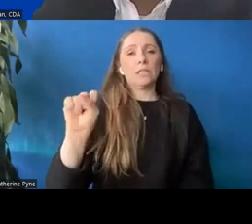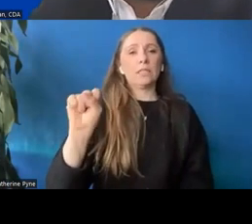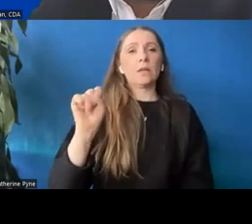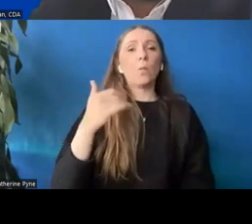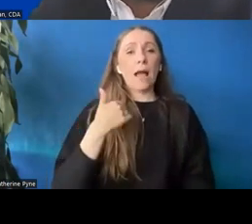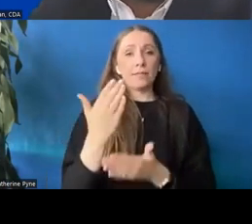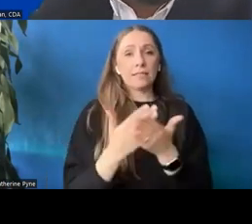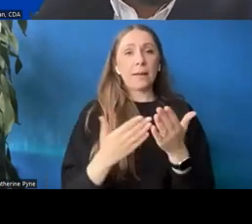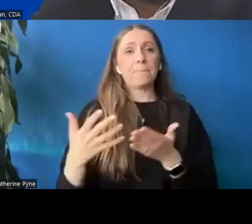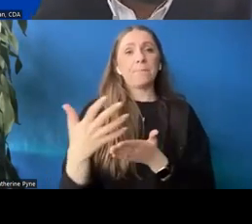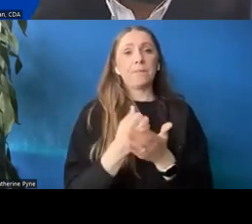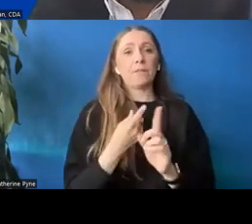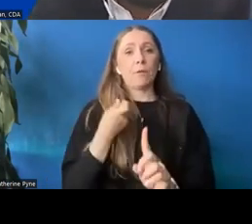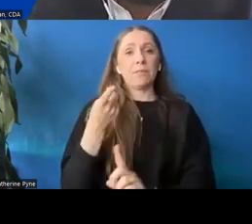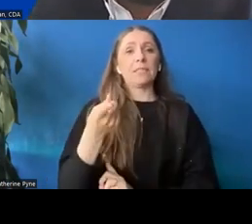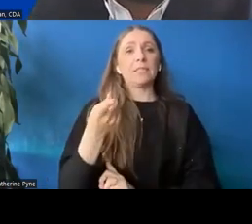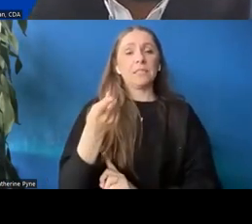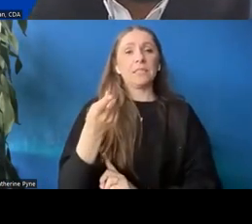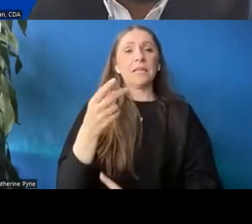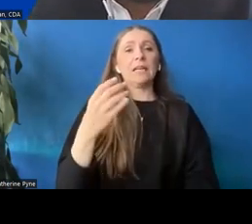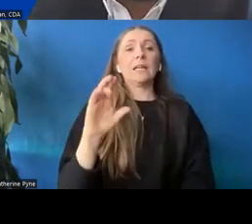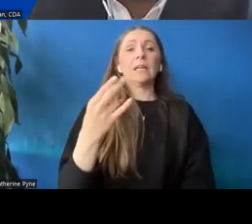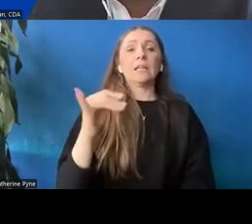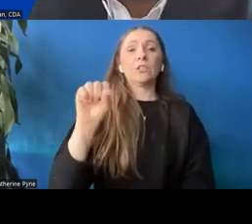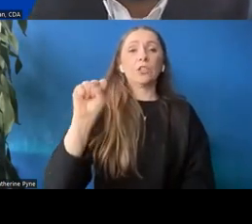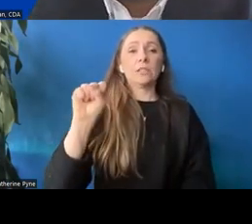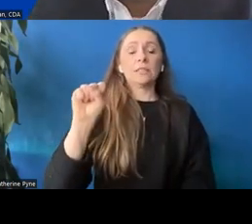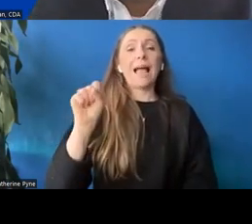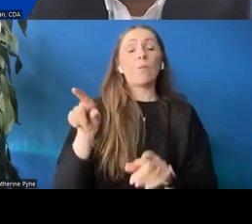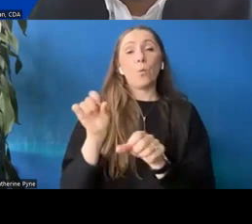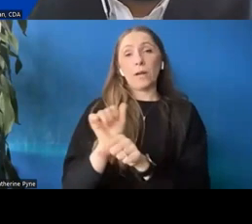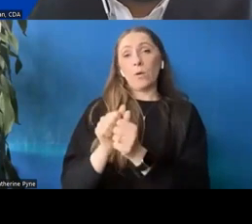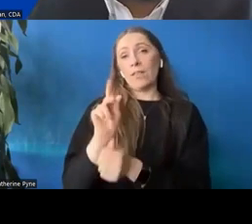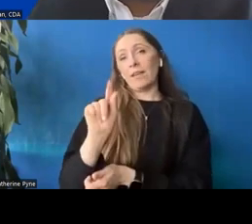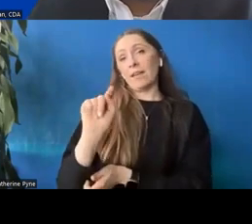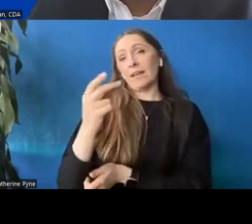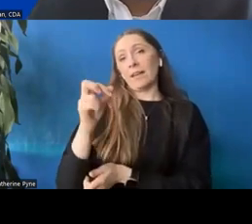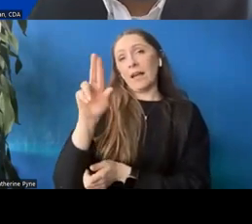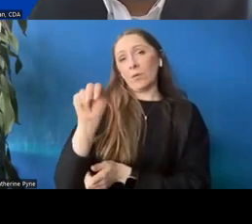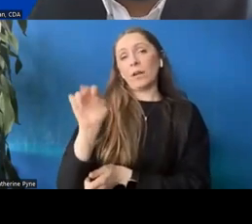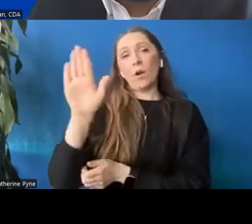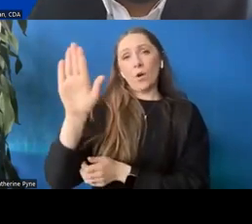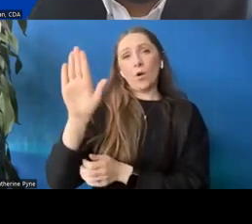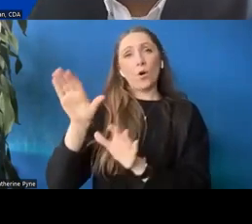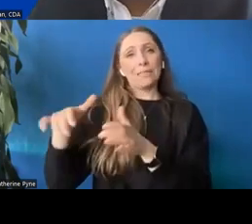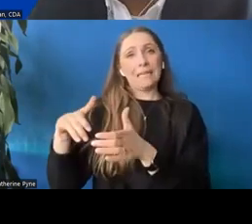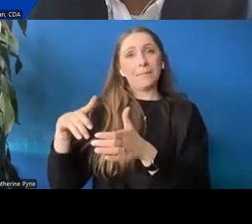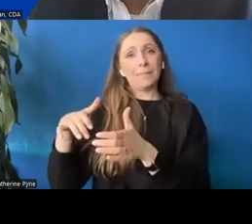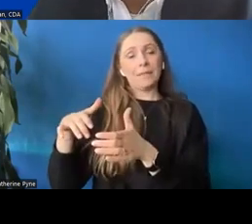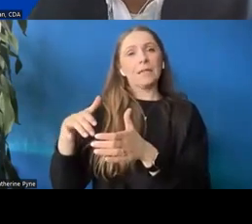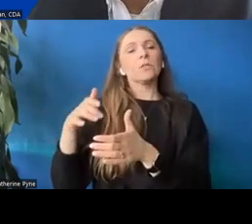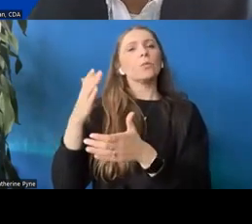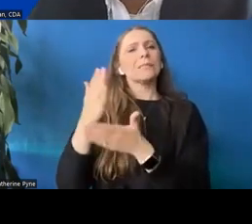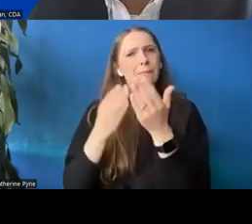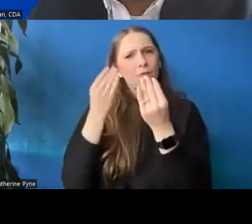from the Ask CHIS feature. We're also working with Catherine and the CHIS team to receive updated data, and some of the highlights of what we're asking for is on the slide. So I think a